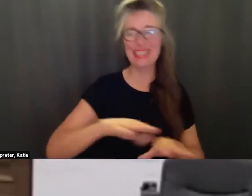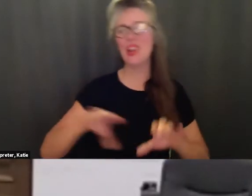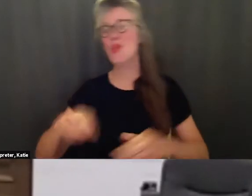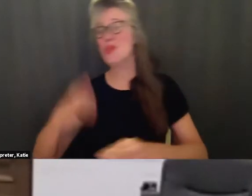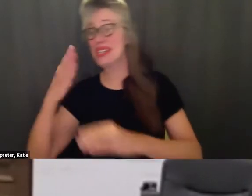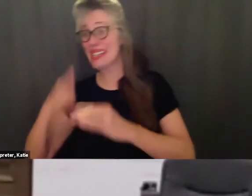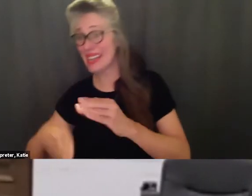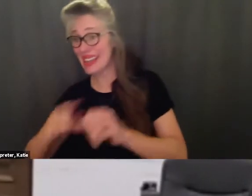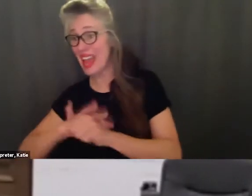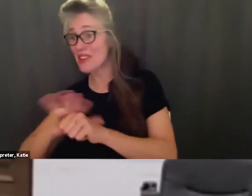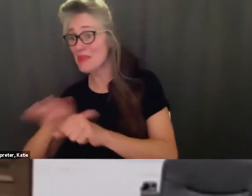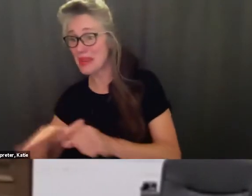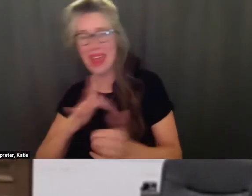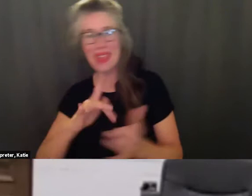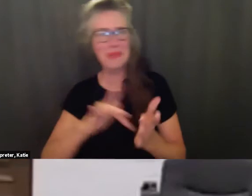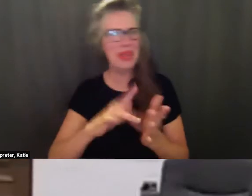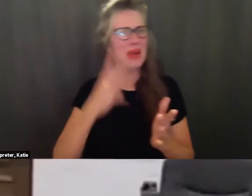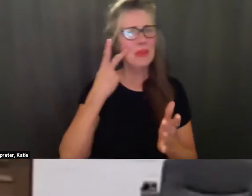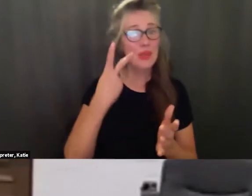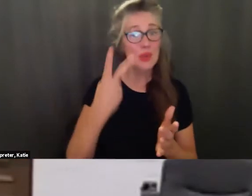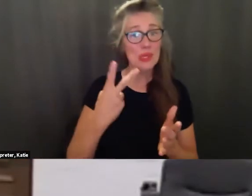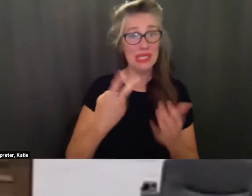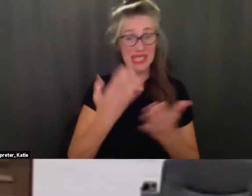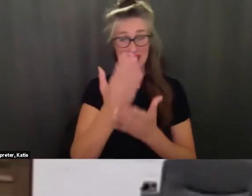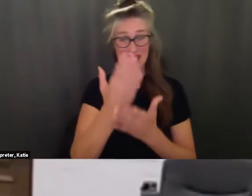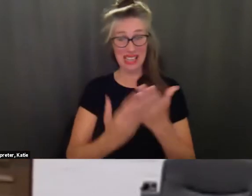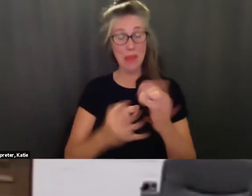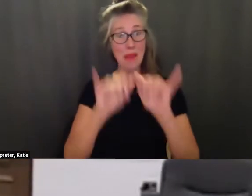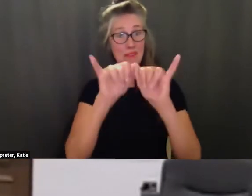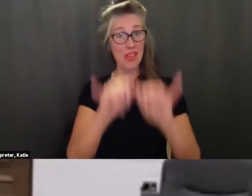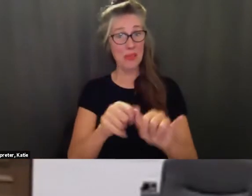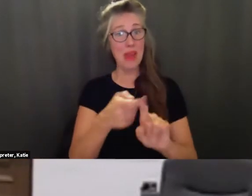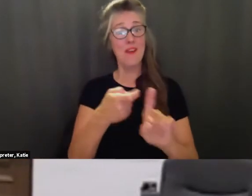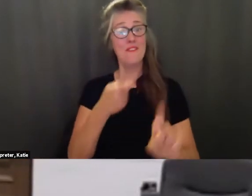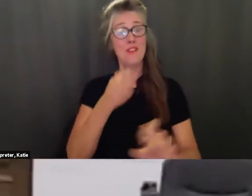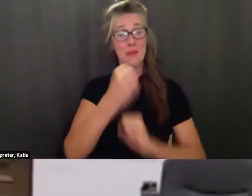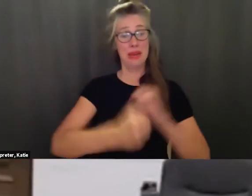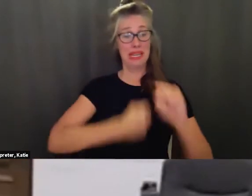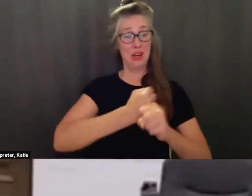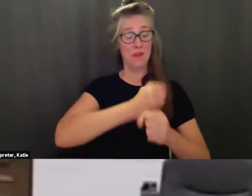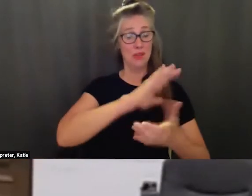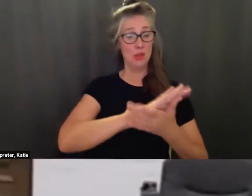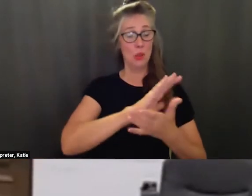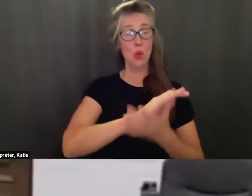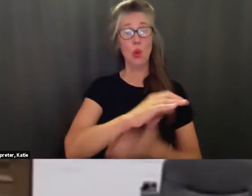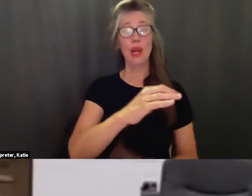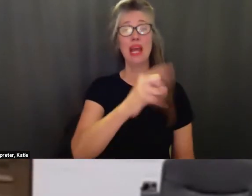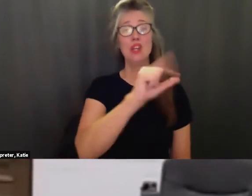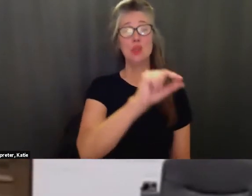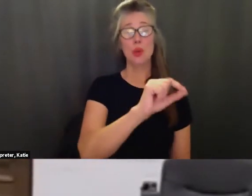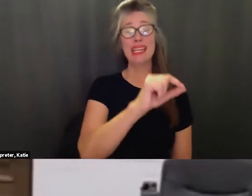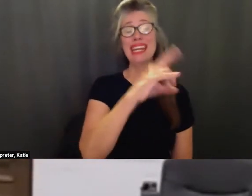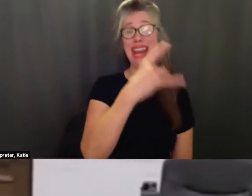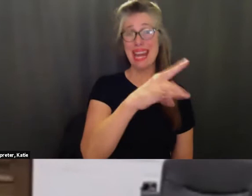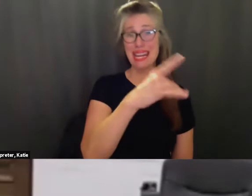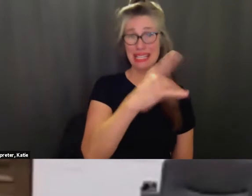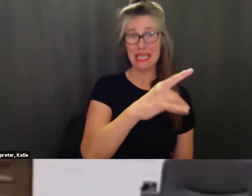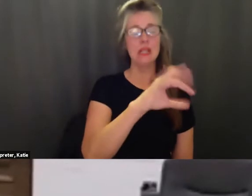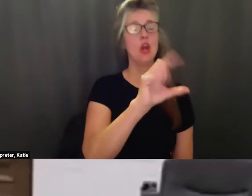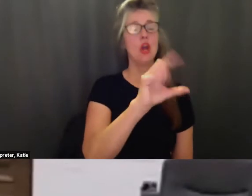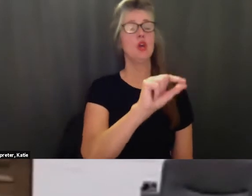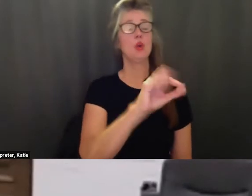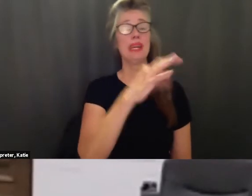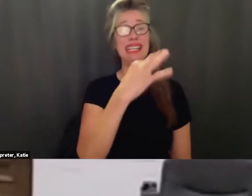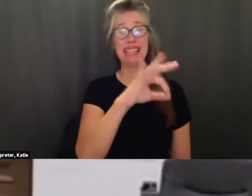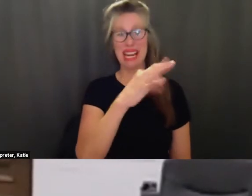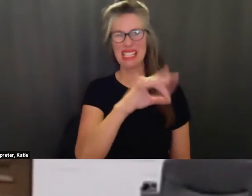from 18-19 school year, because that makes the most sense. So like suspension rates and so on. And then you'll see some metrics